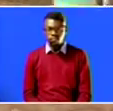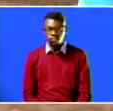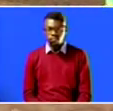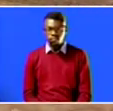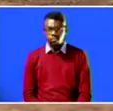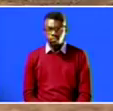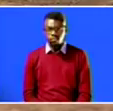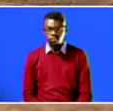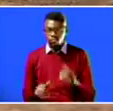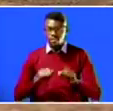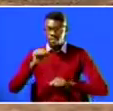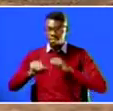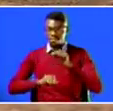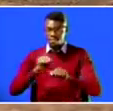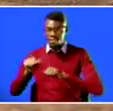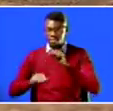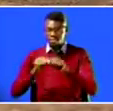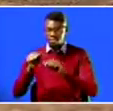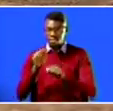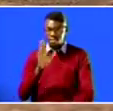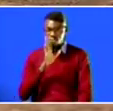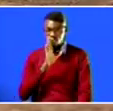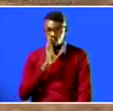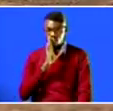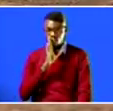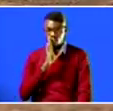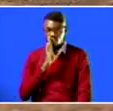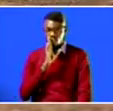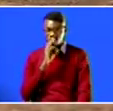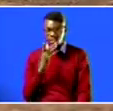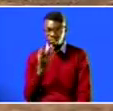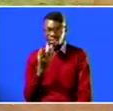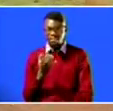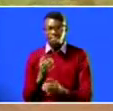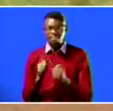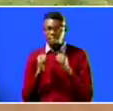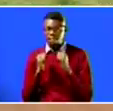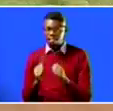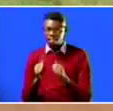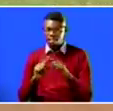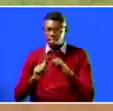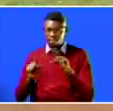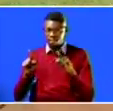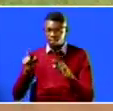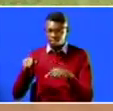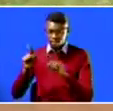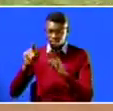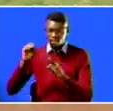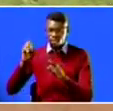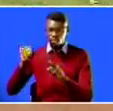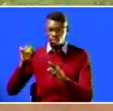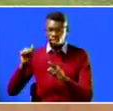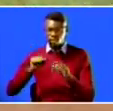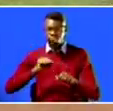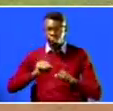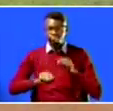Riding a borrowed bicycle on borrowed gear can never be so tough, but Monica cycles on with a hope that